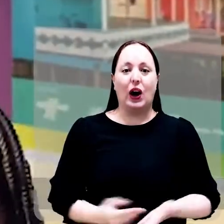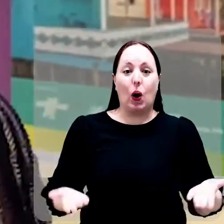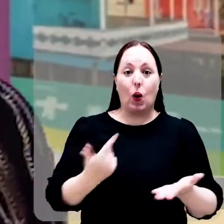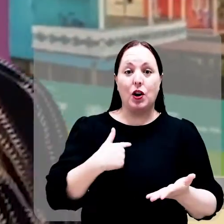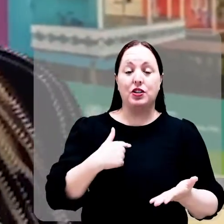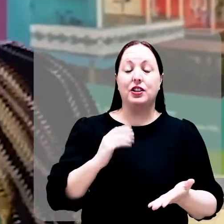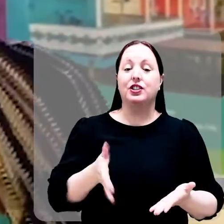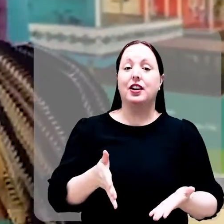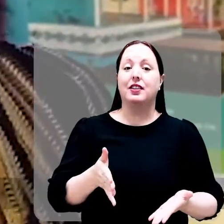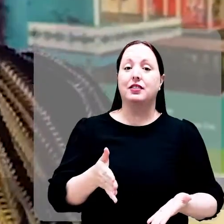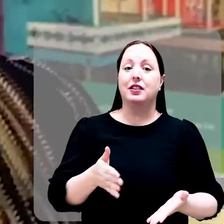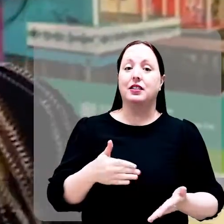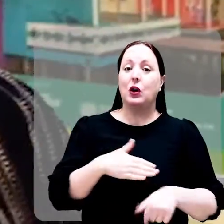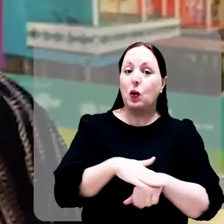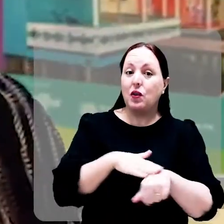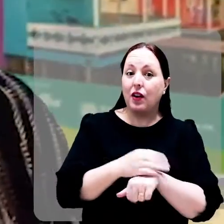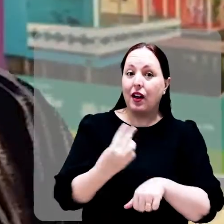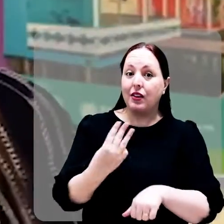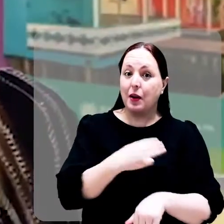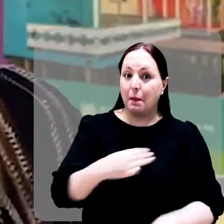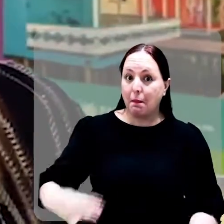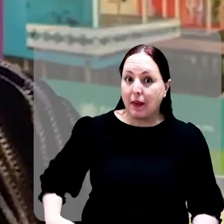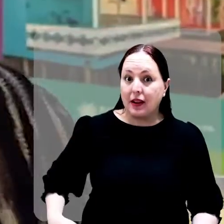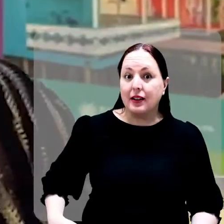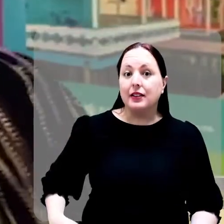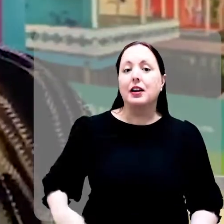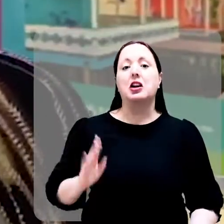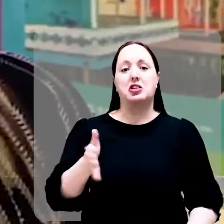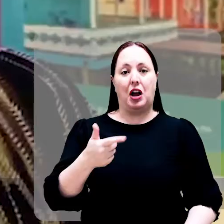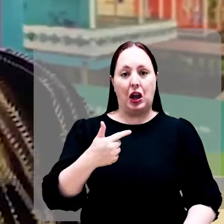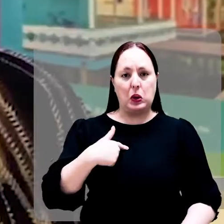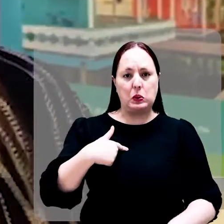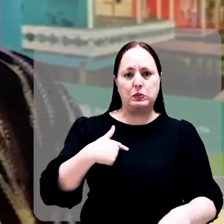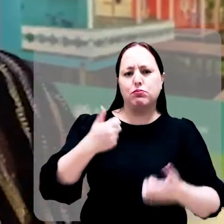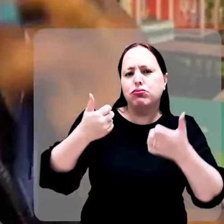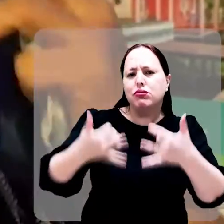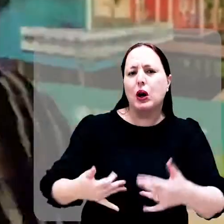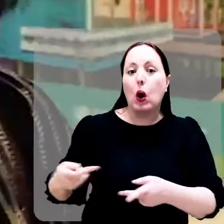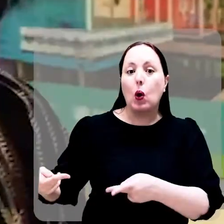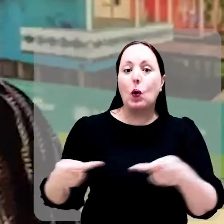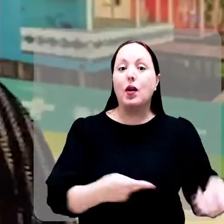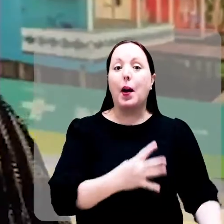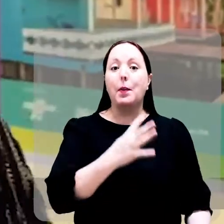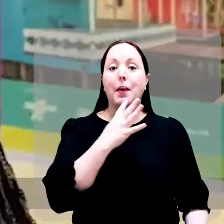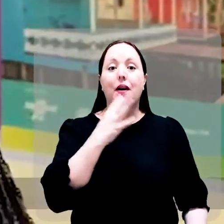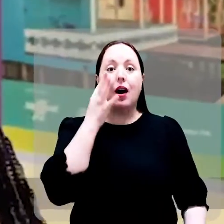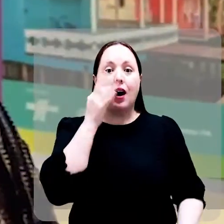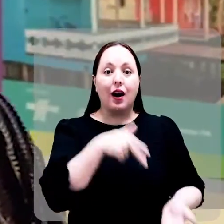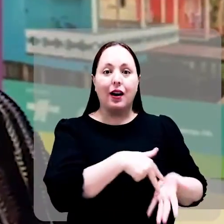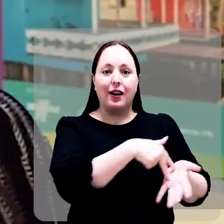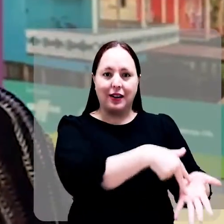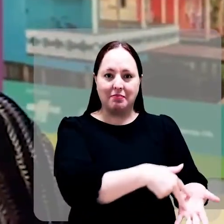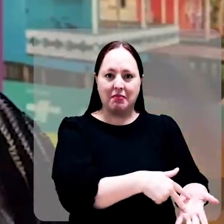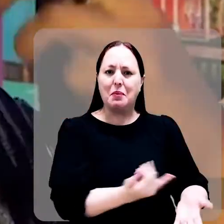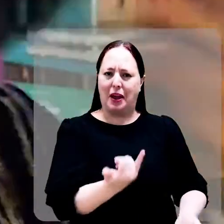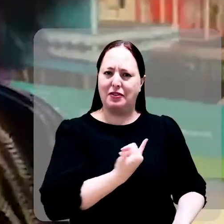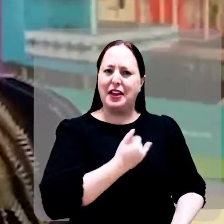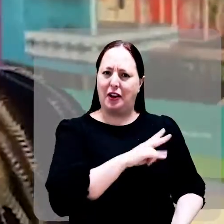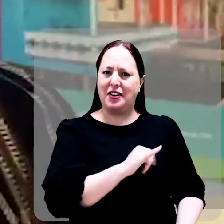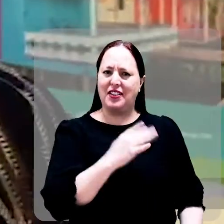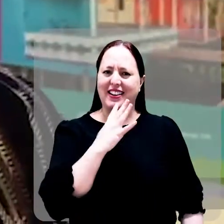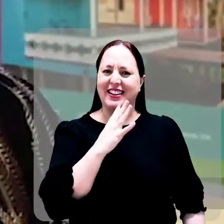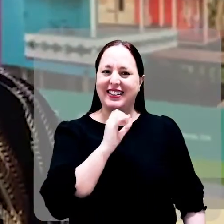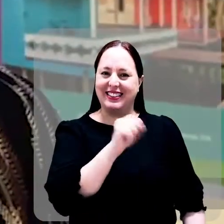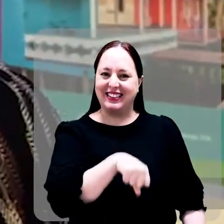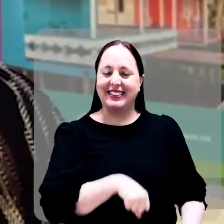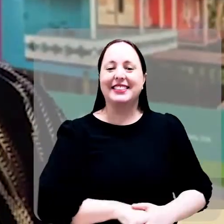Eu estive hoje com 3 ministros do Emirados, inclusive Sheikh. Convidei os 3 para ir ao Marajó, garantiram que